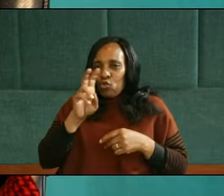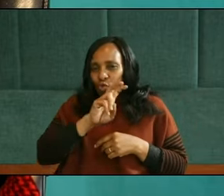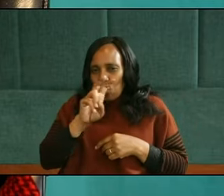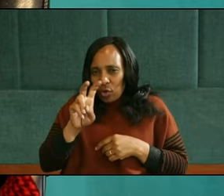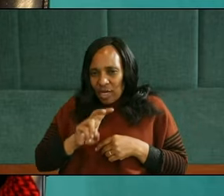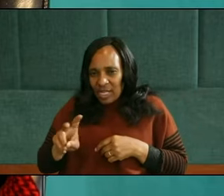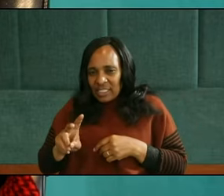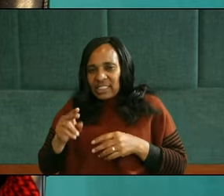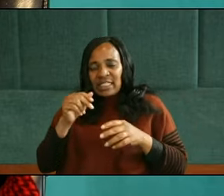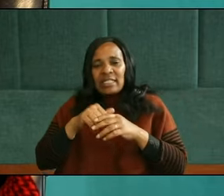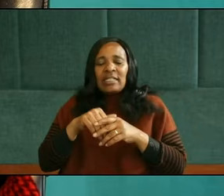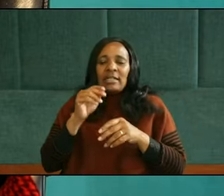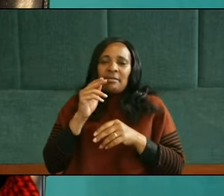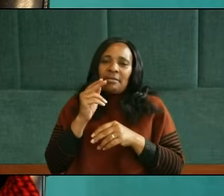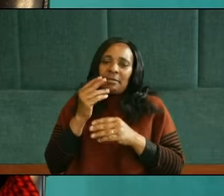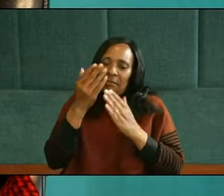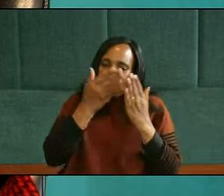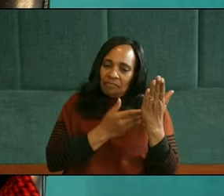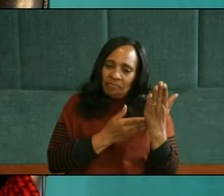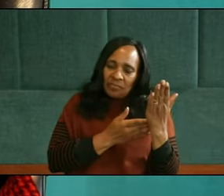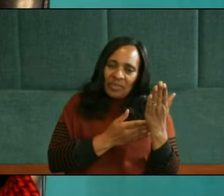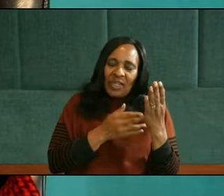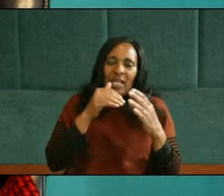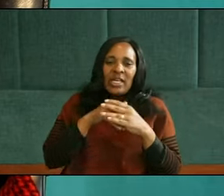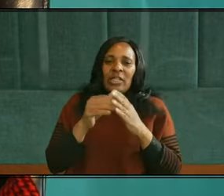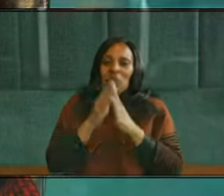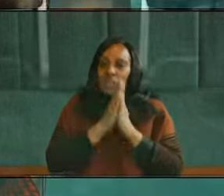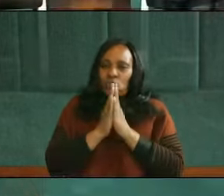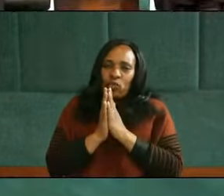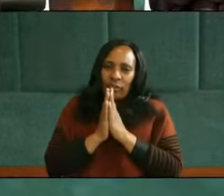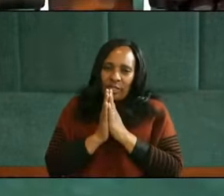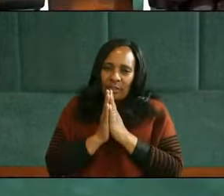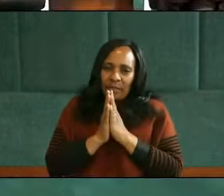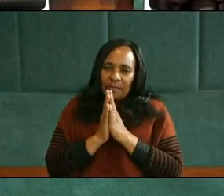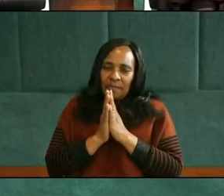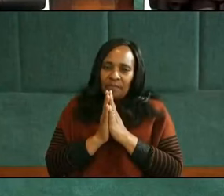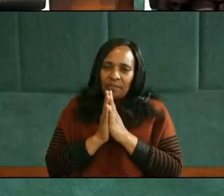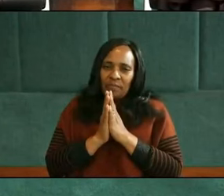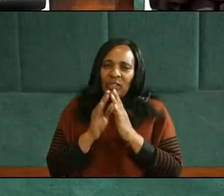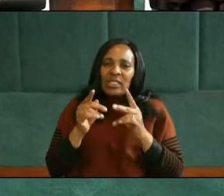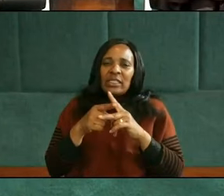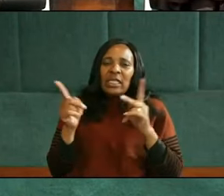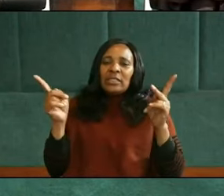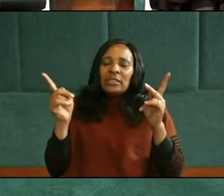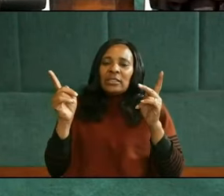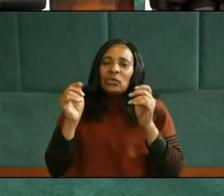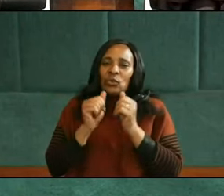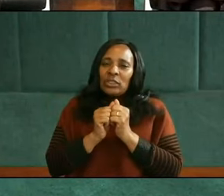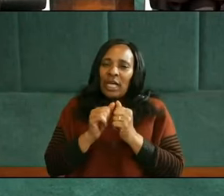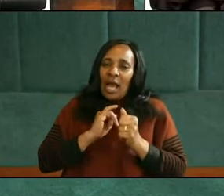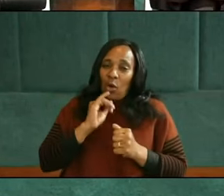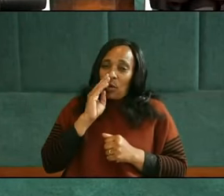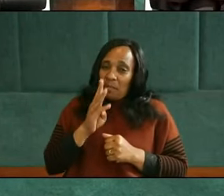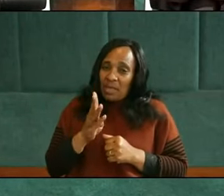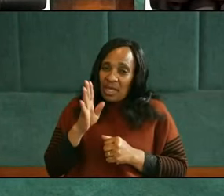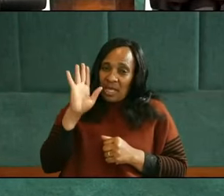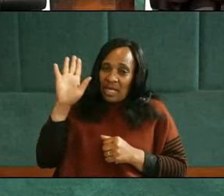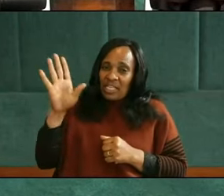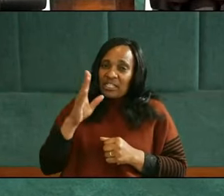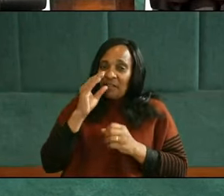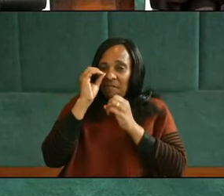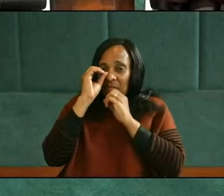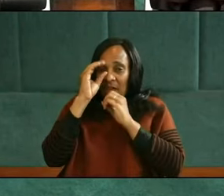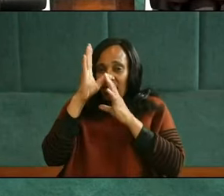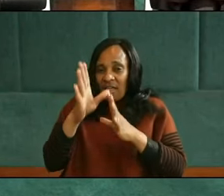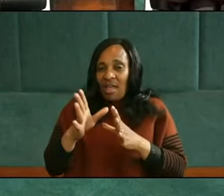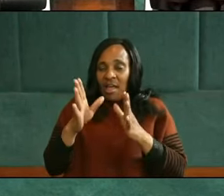recognize in these names. So, Into the Story, it starts with, I will be his father, and he